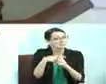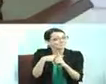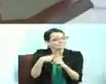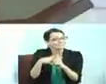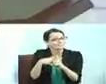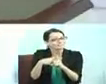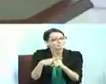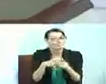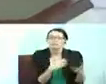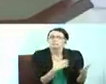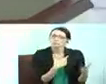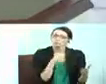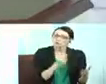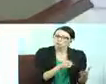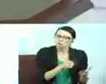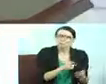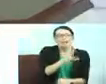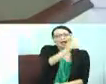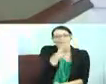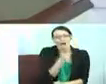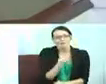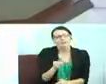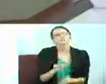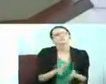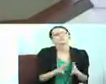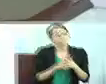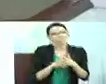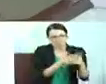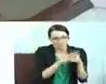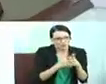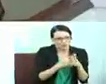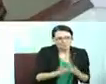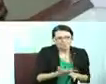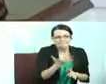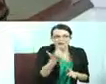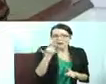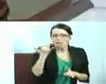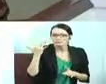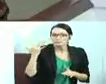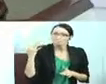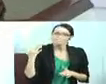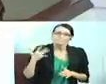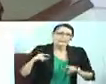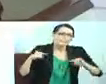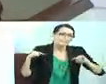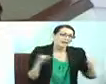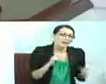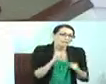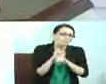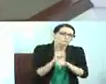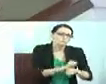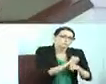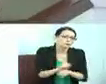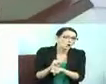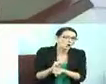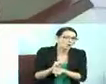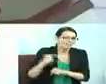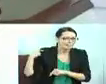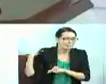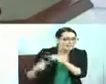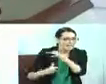Even though the African American past is a painful legacy, there is still